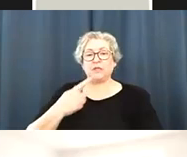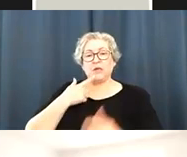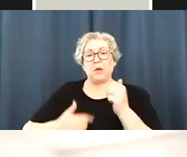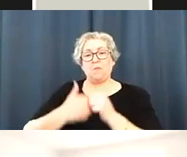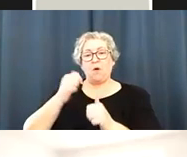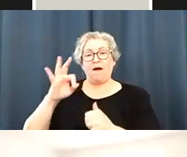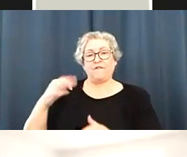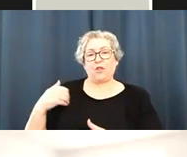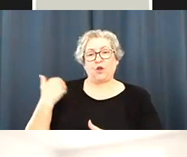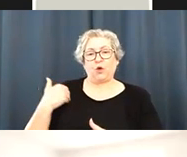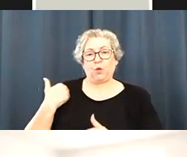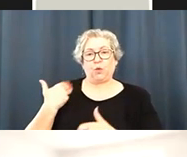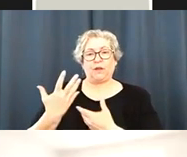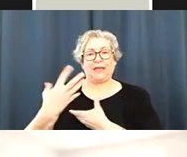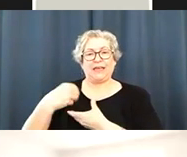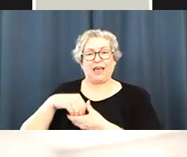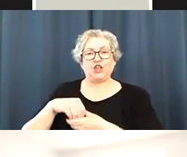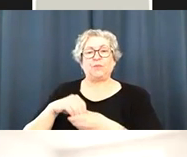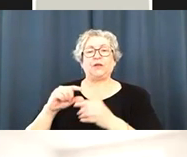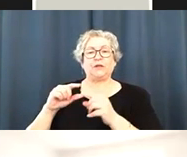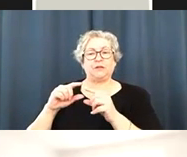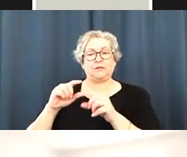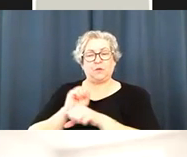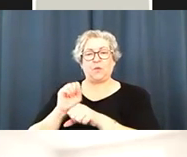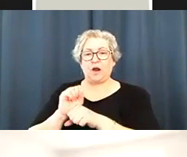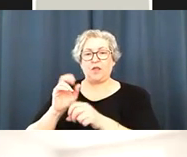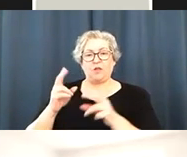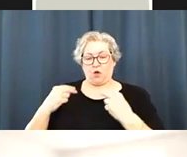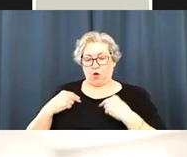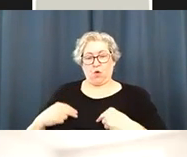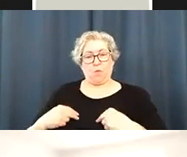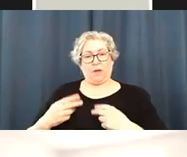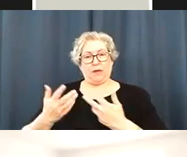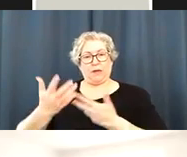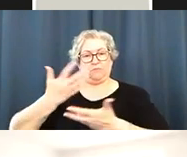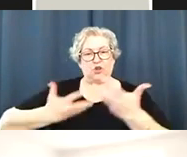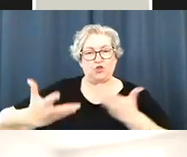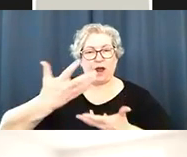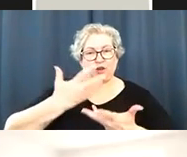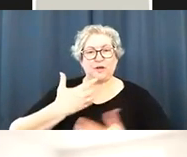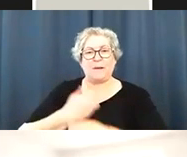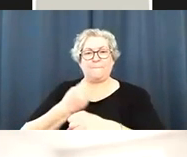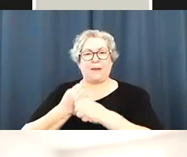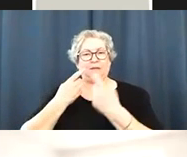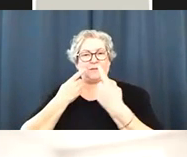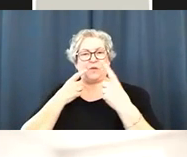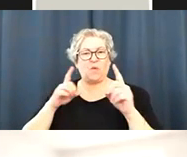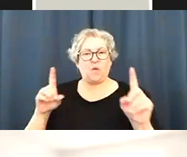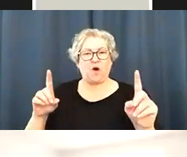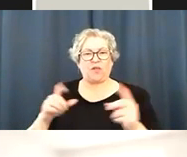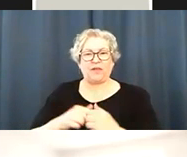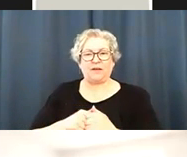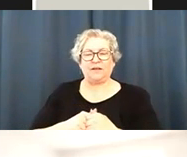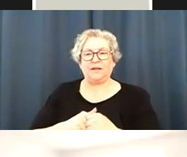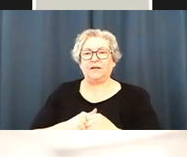youth engagement work, it's that human interaction that makes it worthwhile. Right. Lack of youth